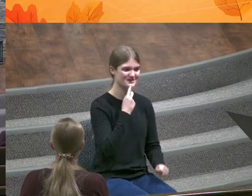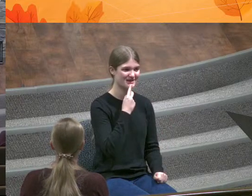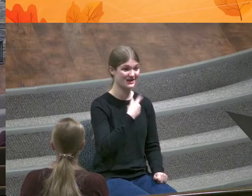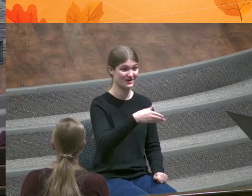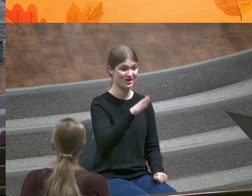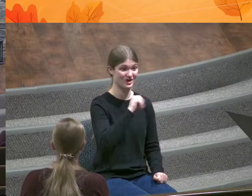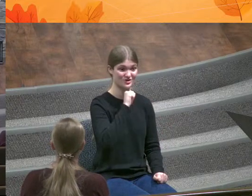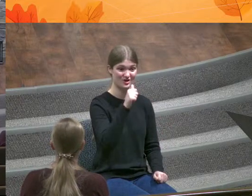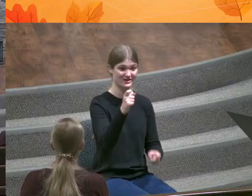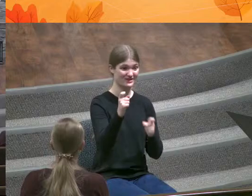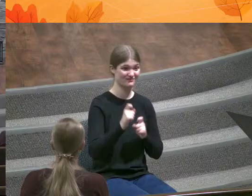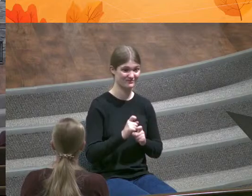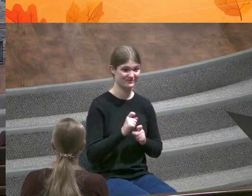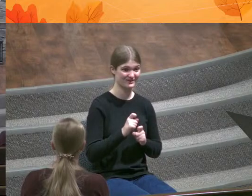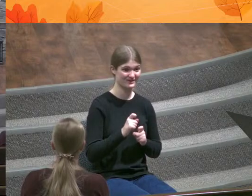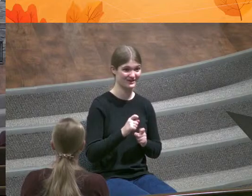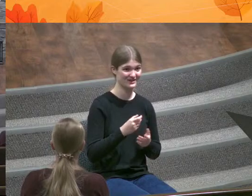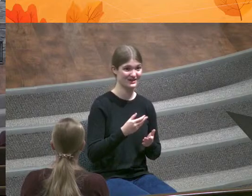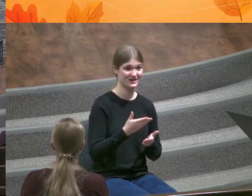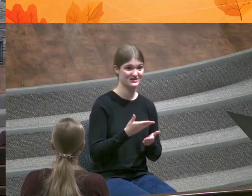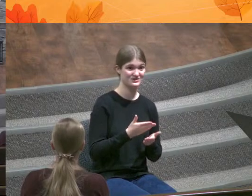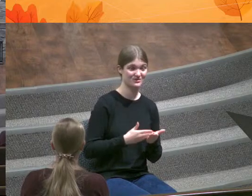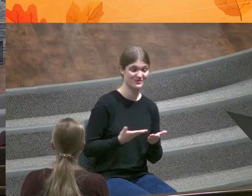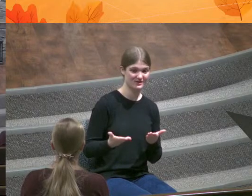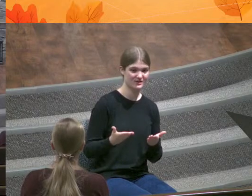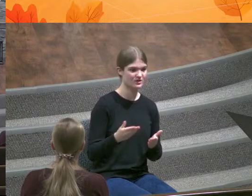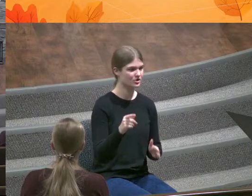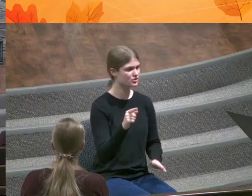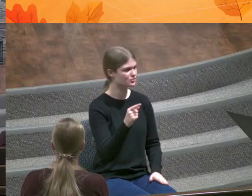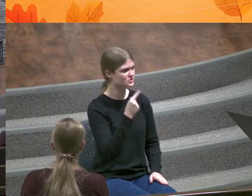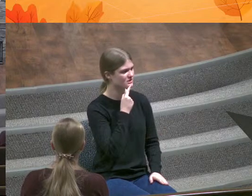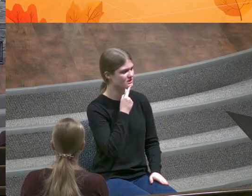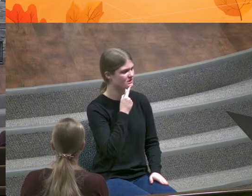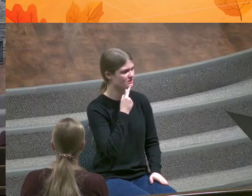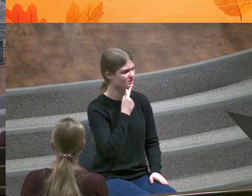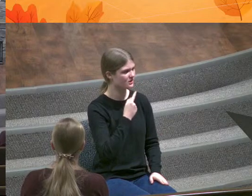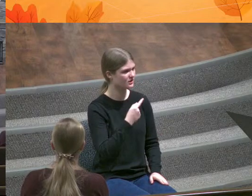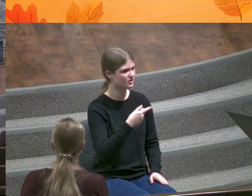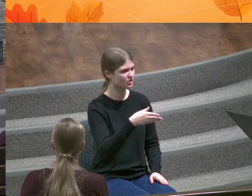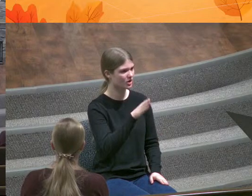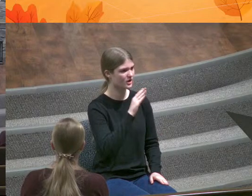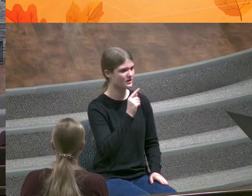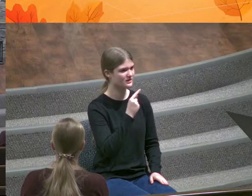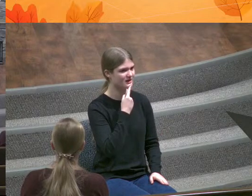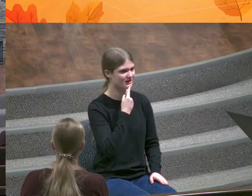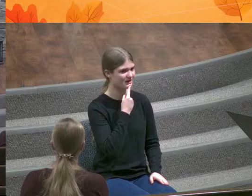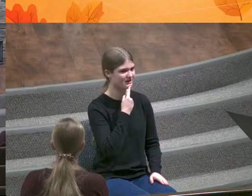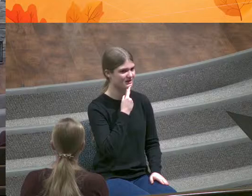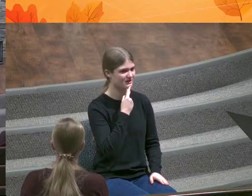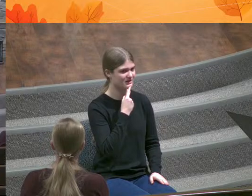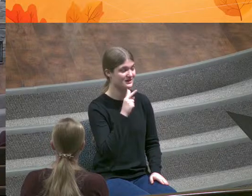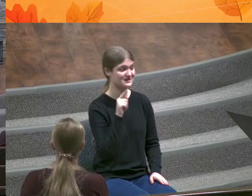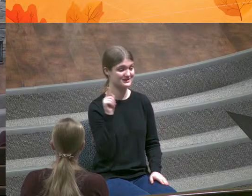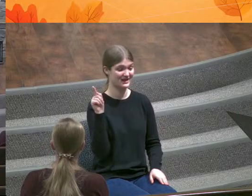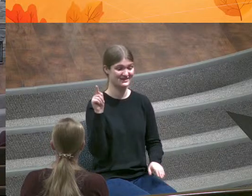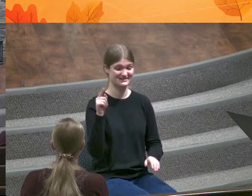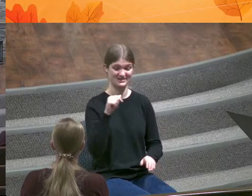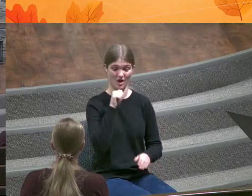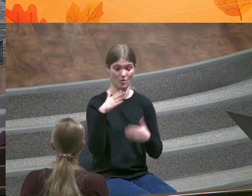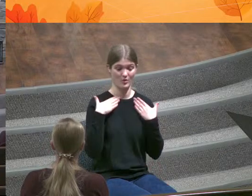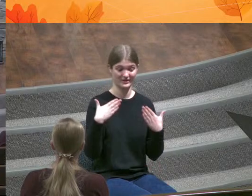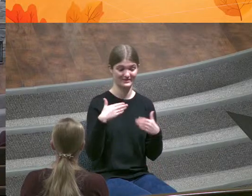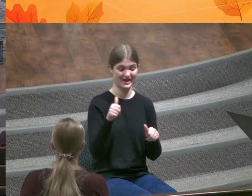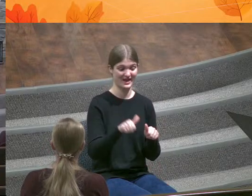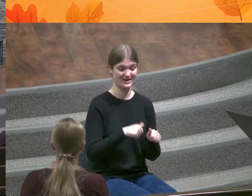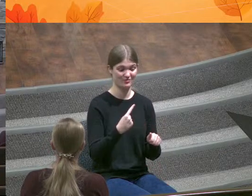just didn't give me. Wait a minute. Are you telling me that God said, as you've read, he is not willing that any would perish, but that all would